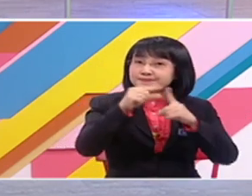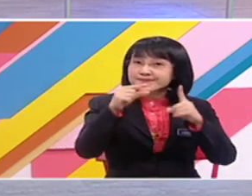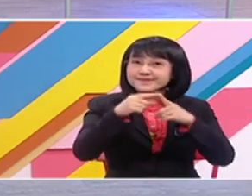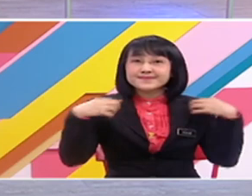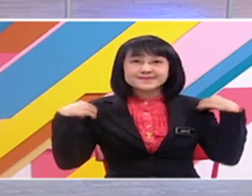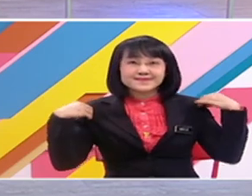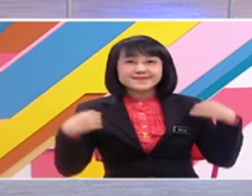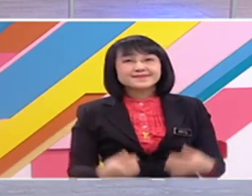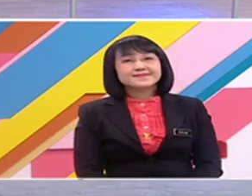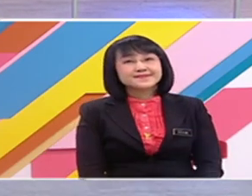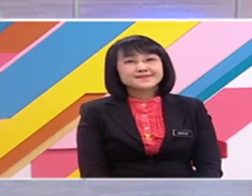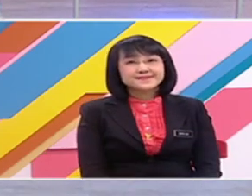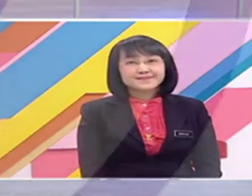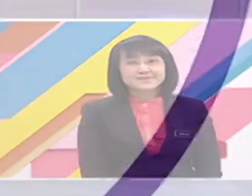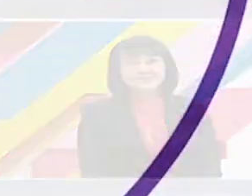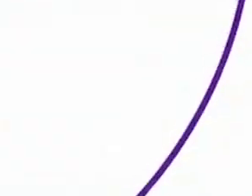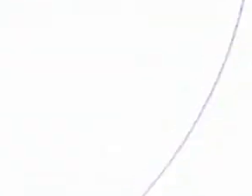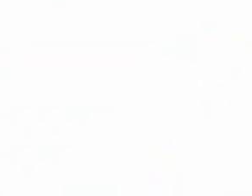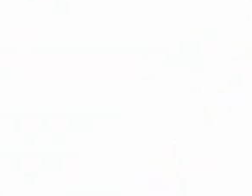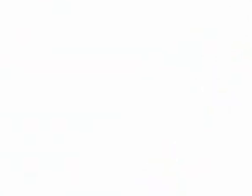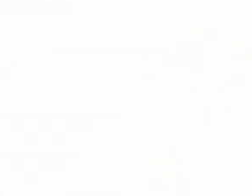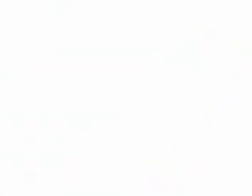KPM. See you then.